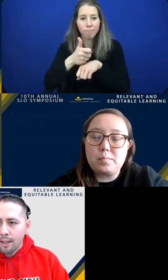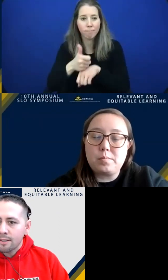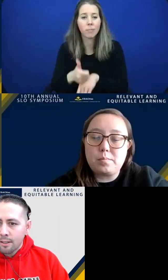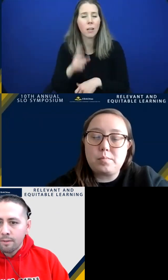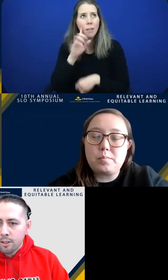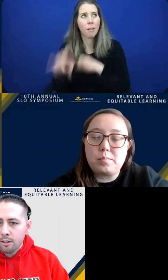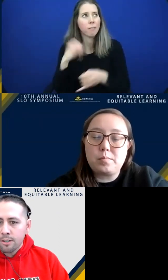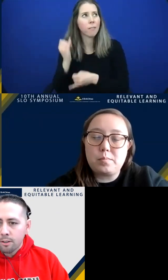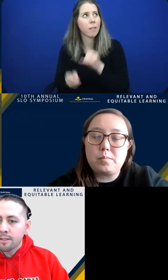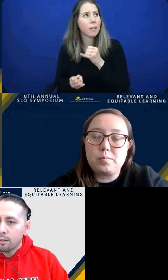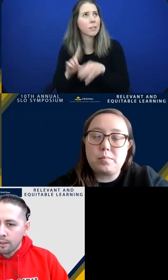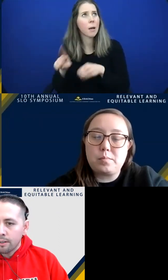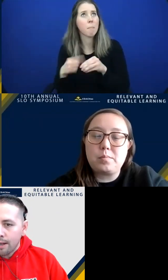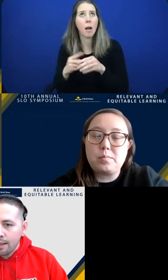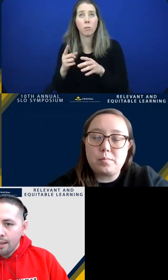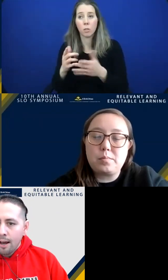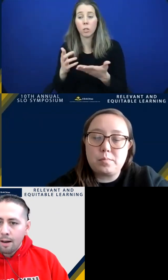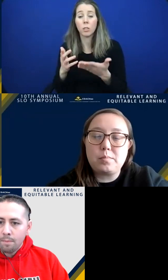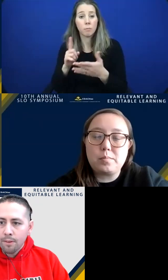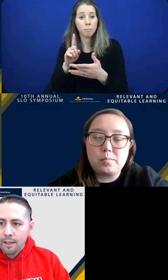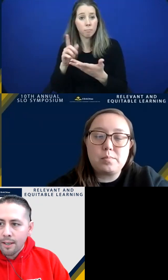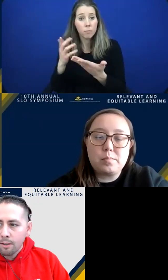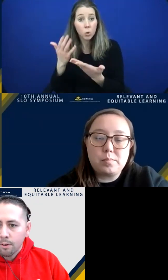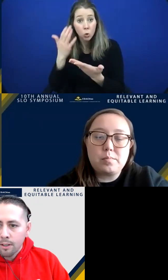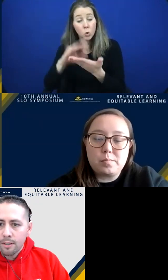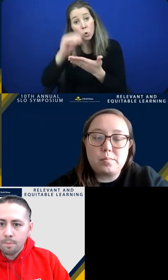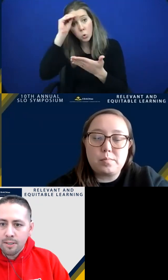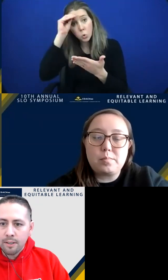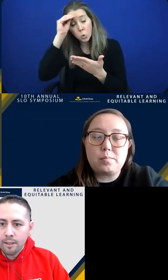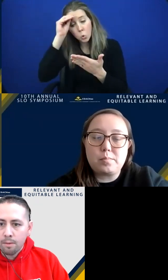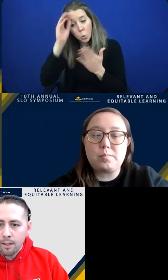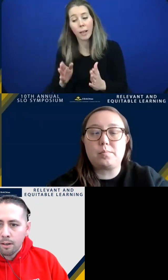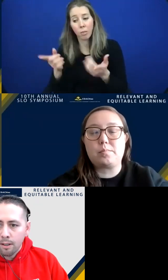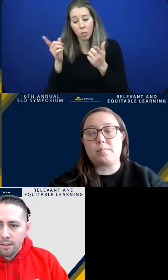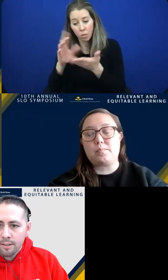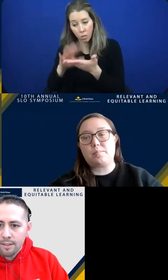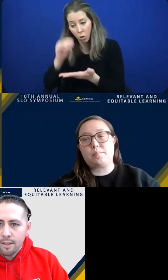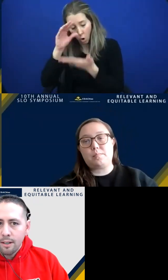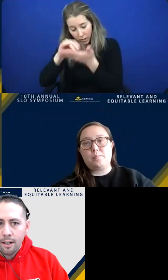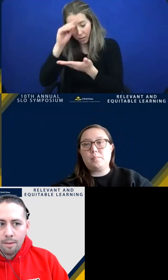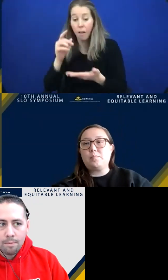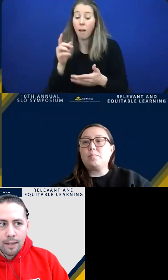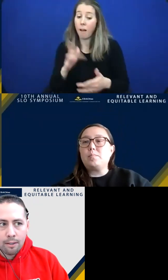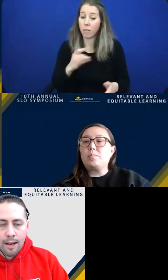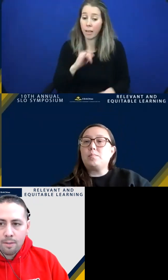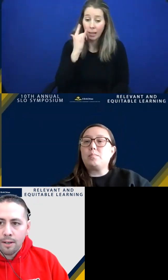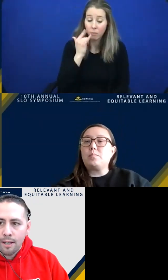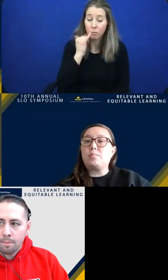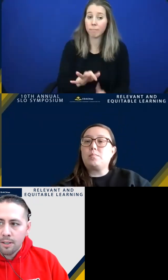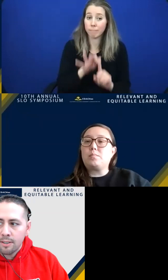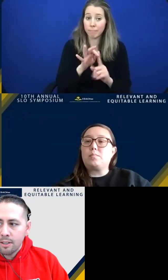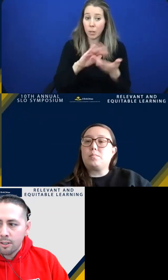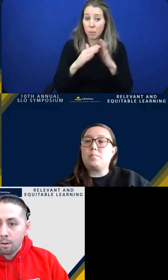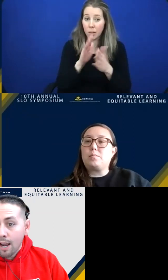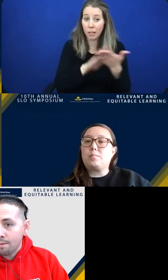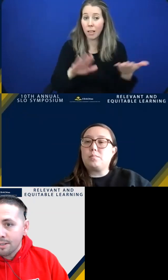along the lines of ensure students learning, right? I feel like in California, specifically in community colleges, like there hasn't been as